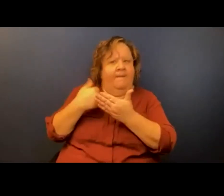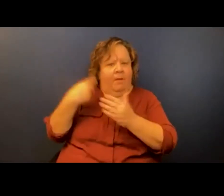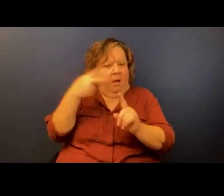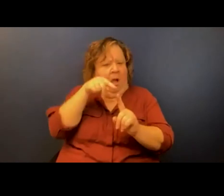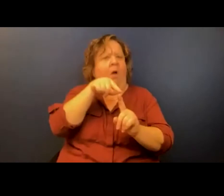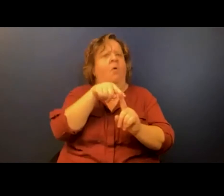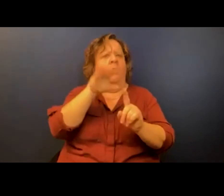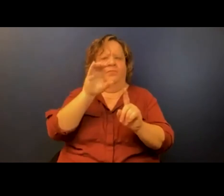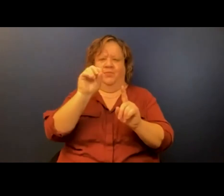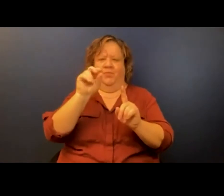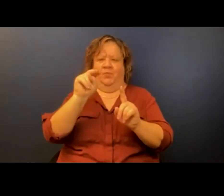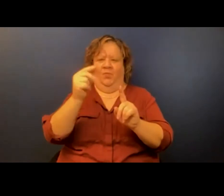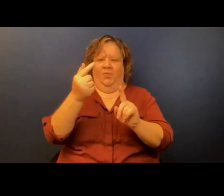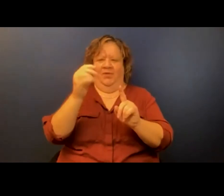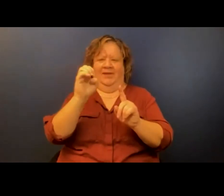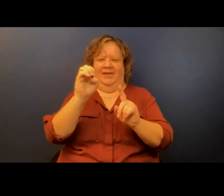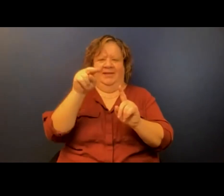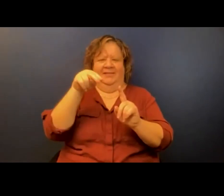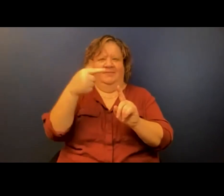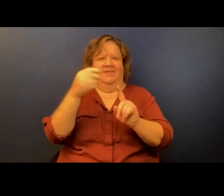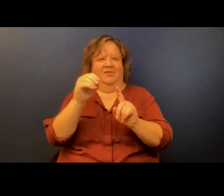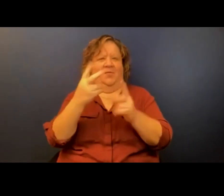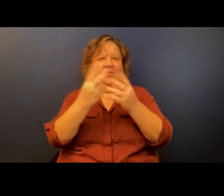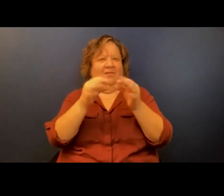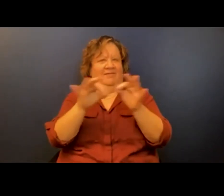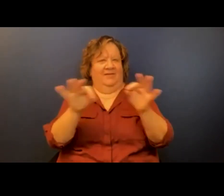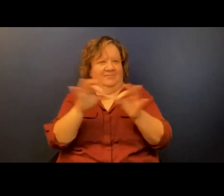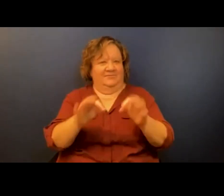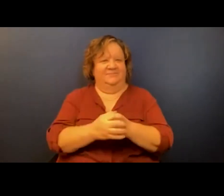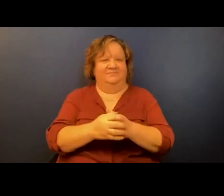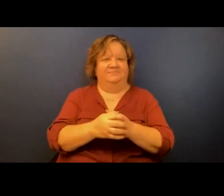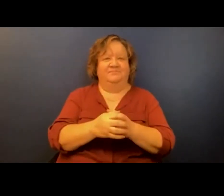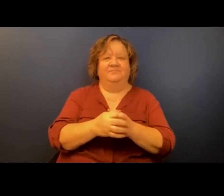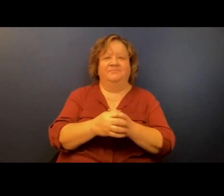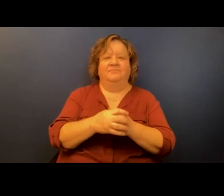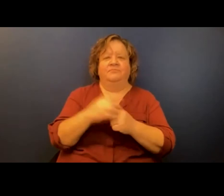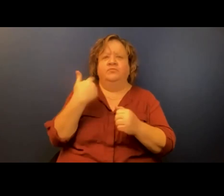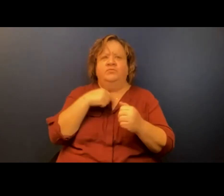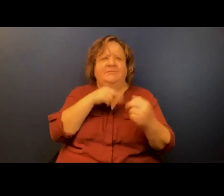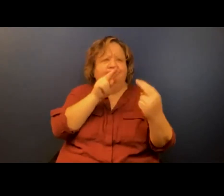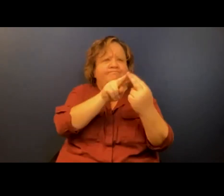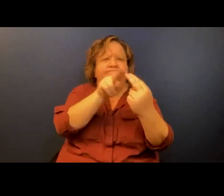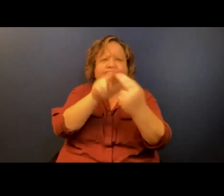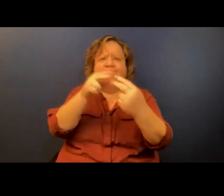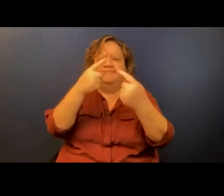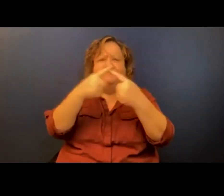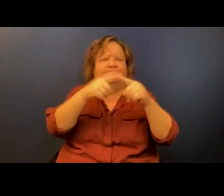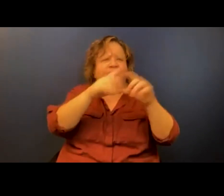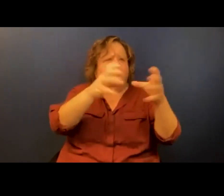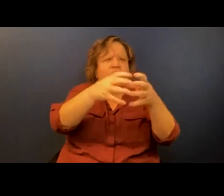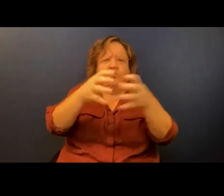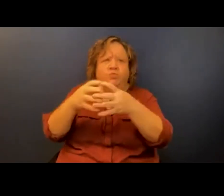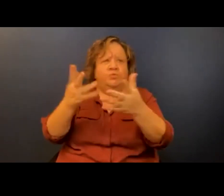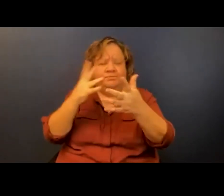We've been in touch with the people who created the app, and well, we've been able to talk